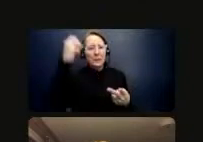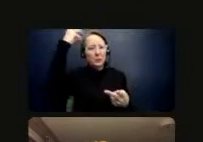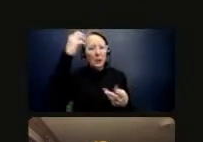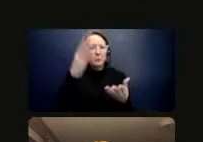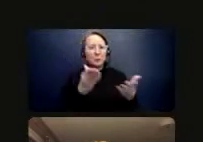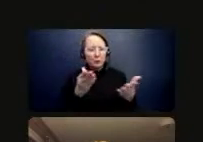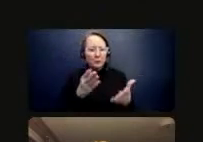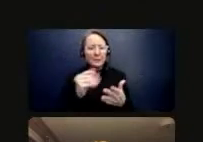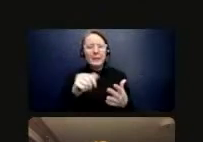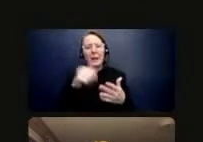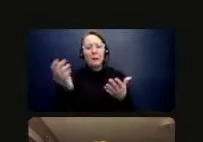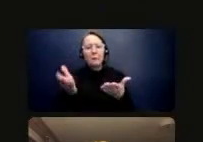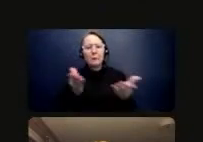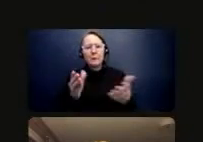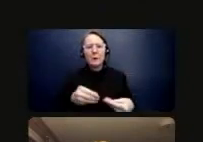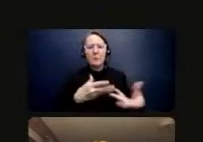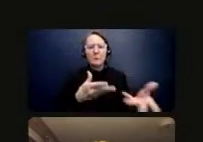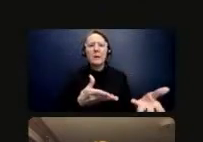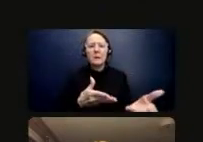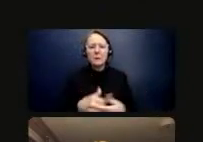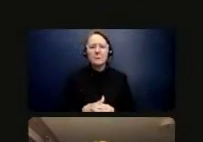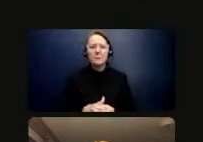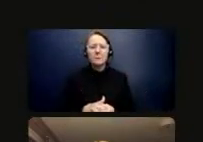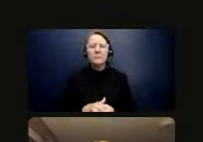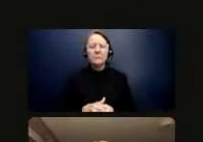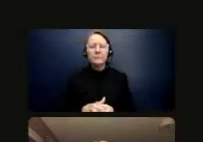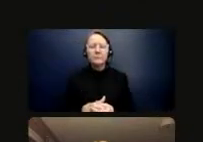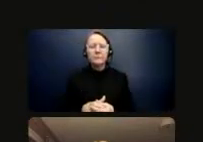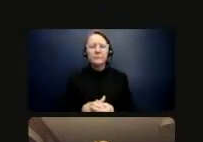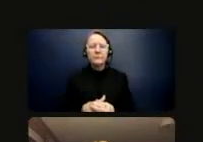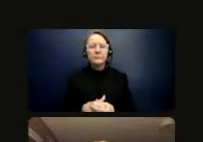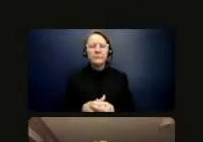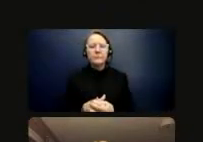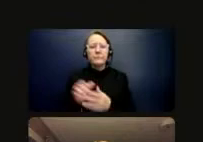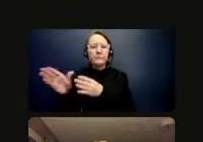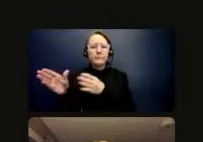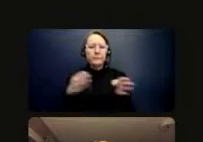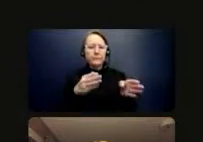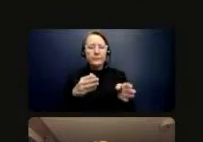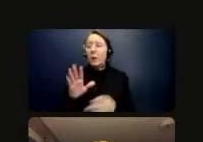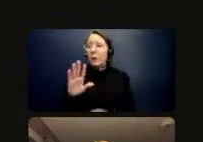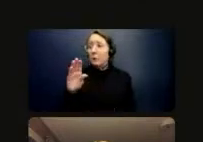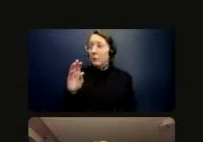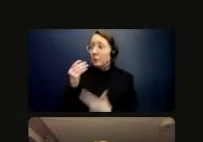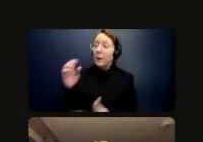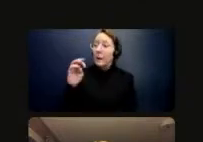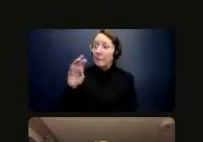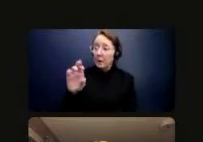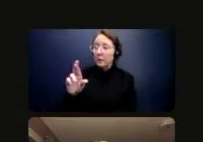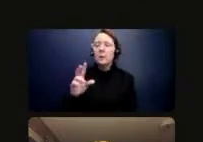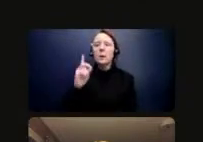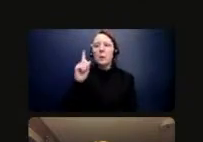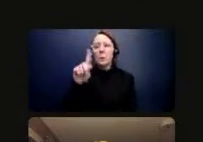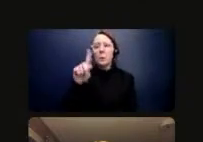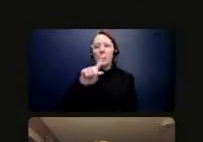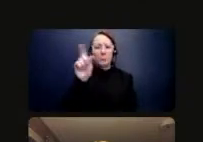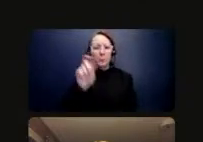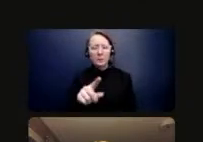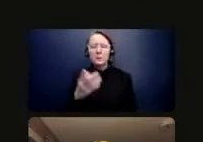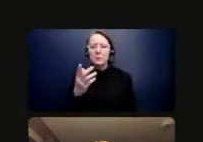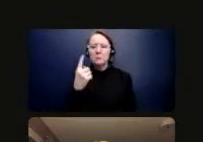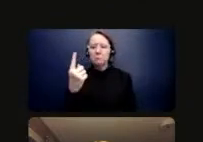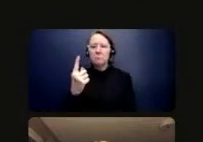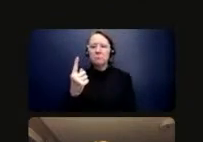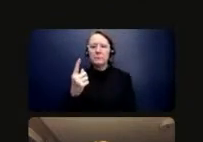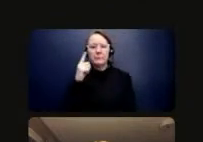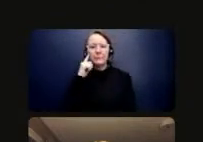So just to help orient everybody to that change. This go ahead, Mayor. One question just it